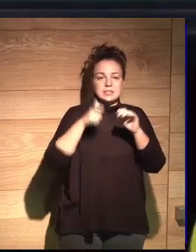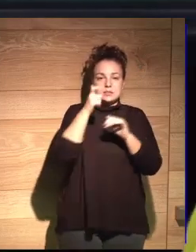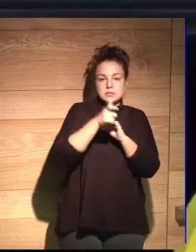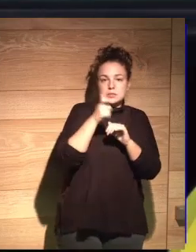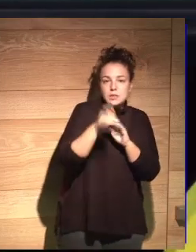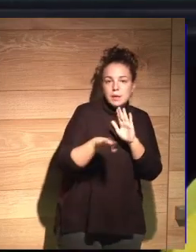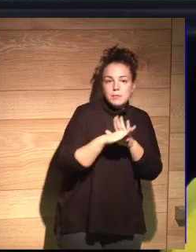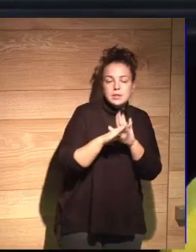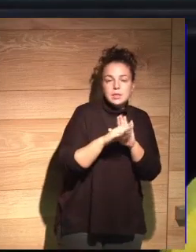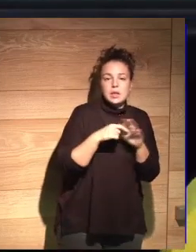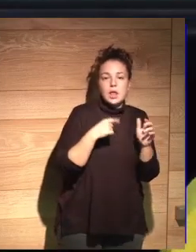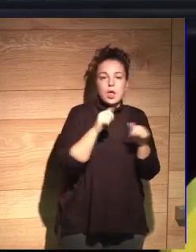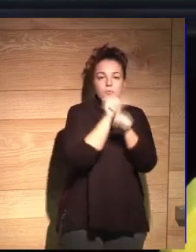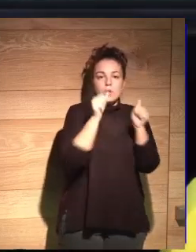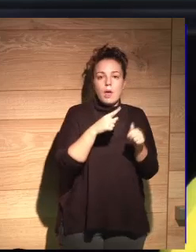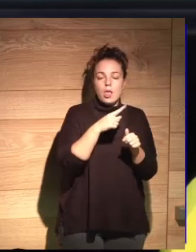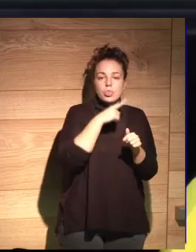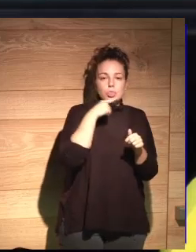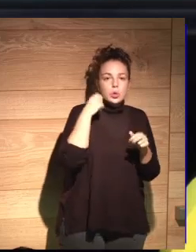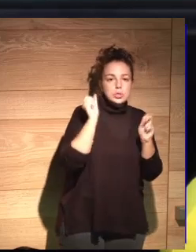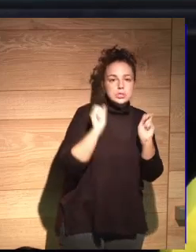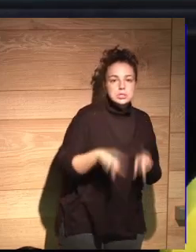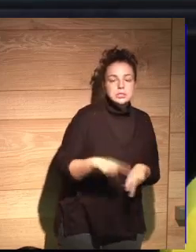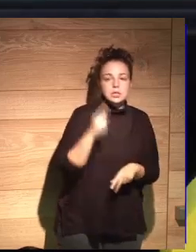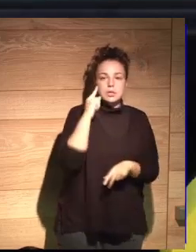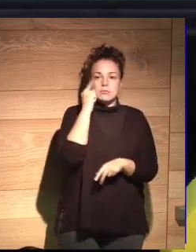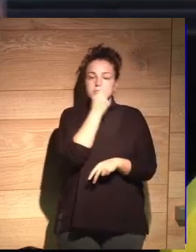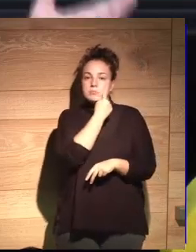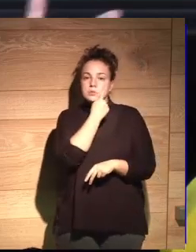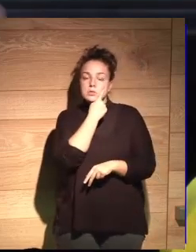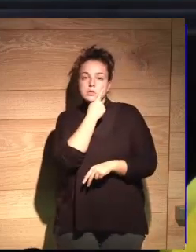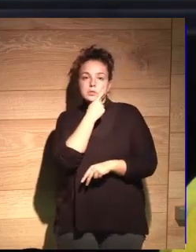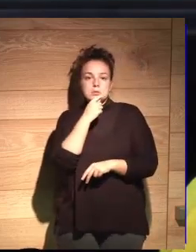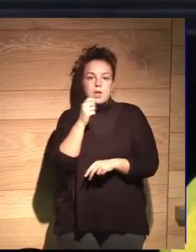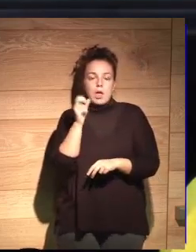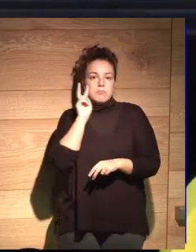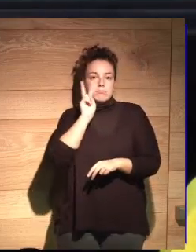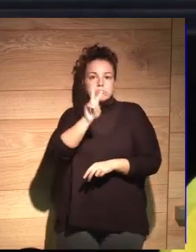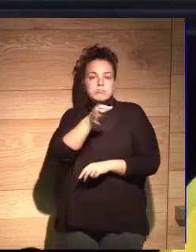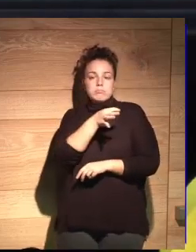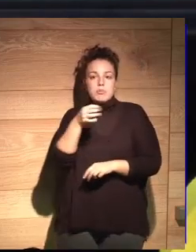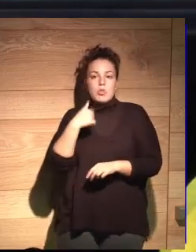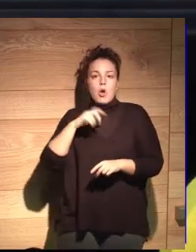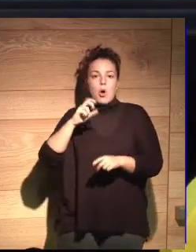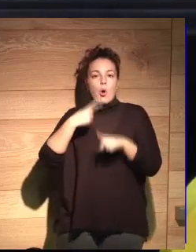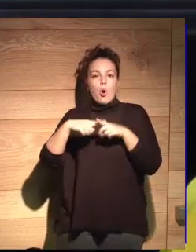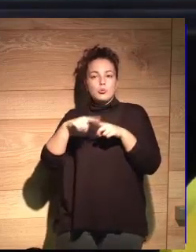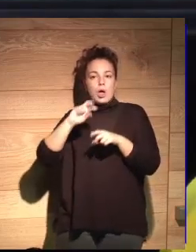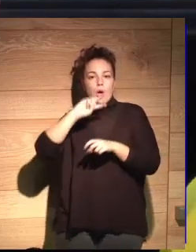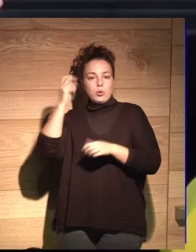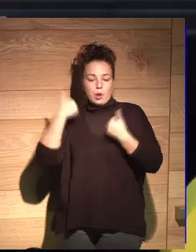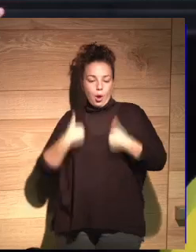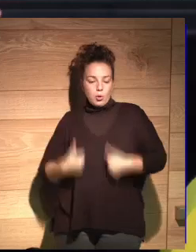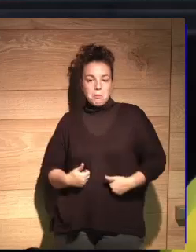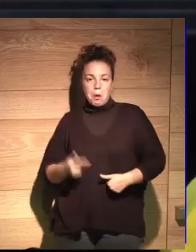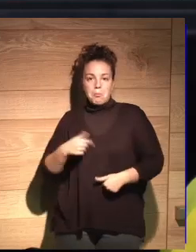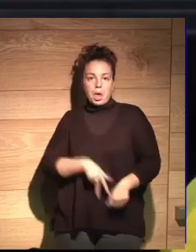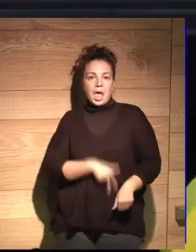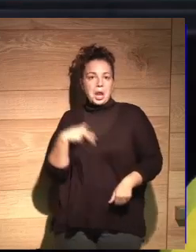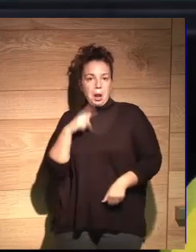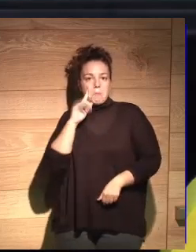teeth, if possible, with no pain or side or the bodily functions in